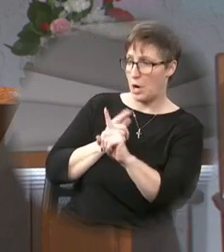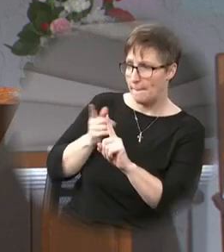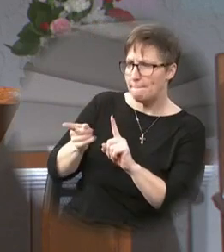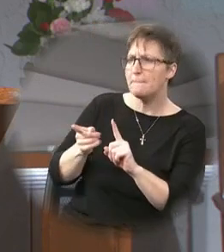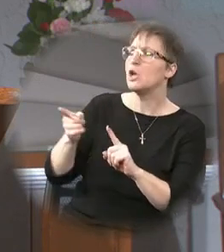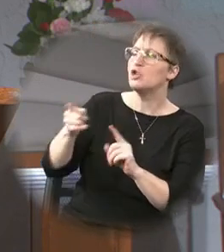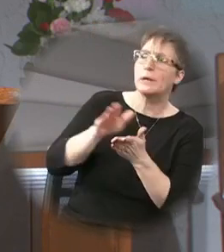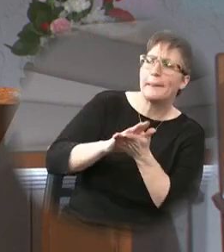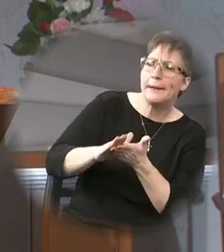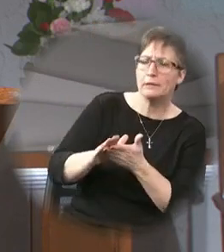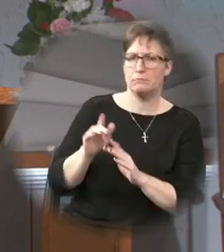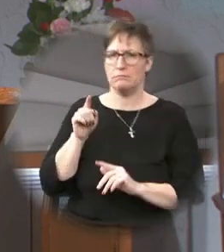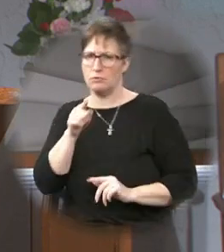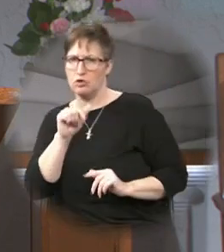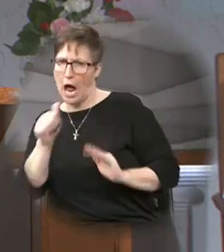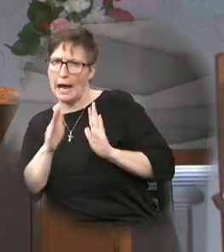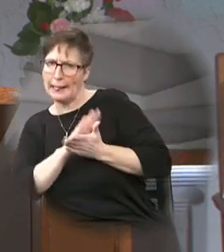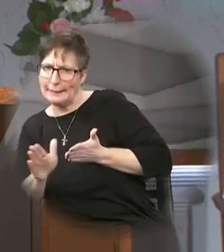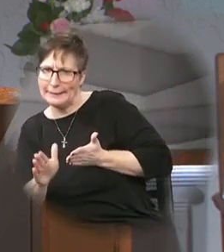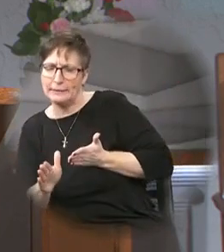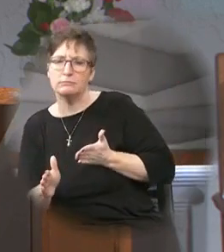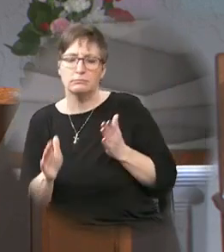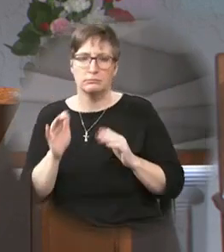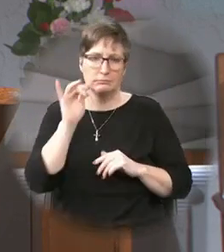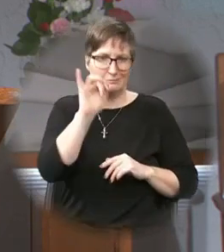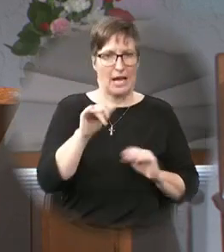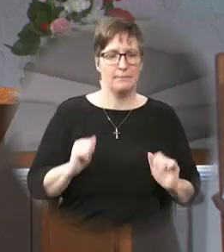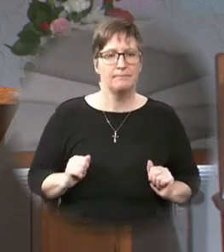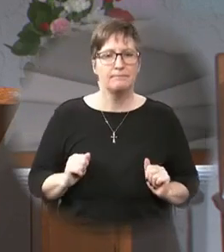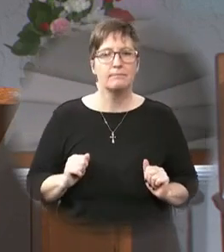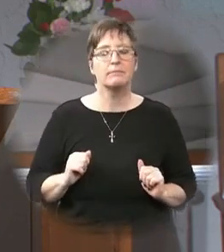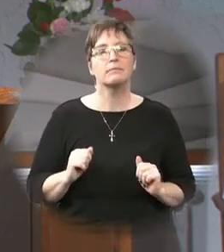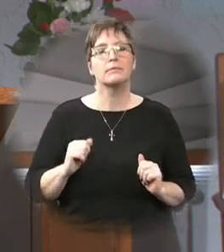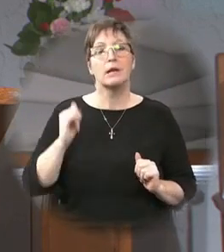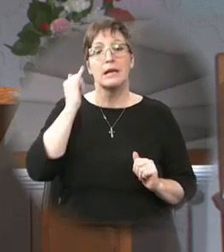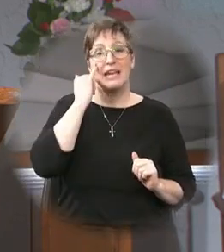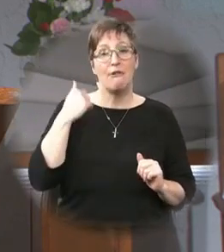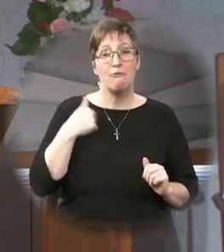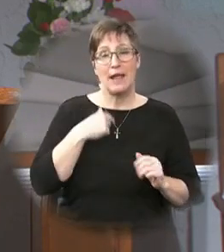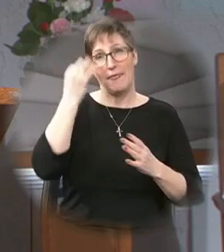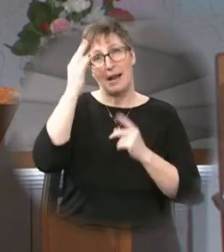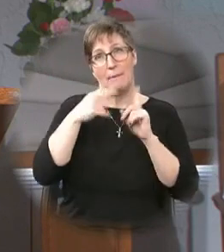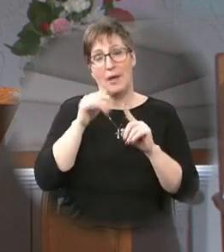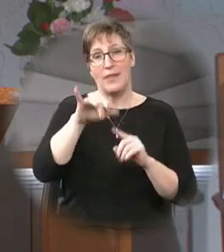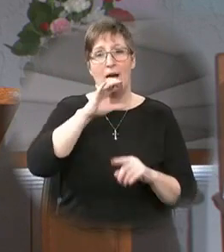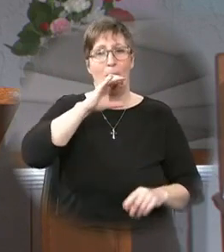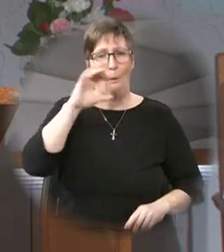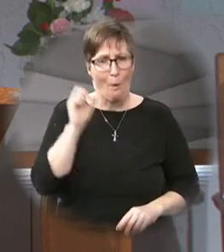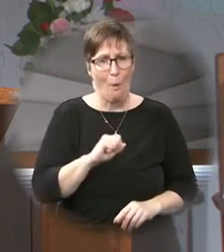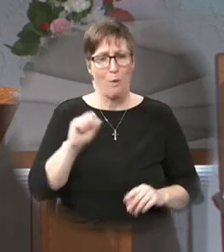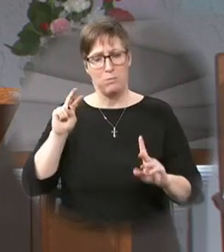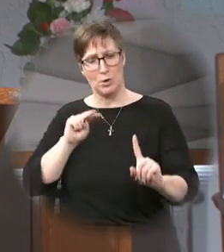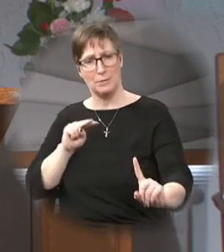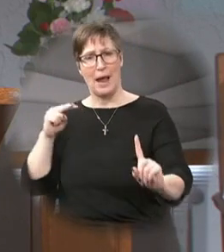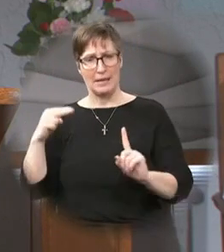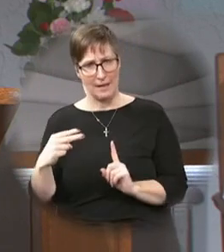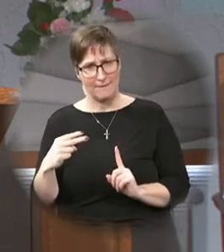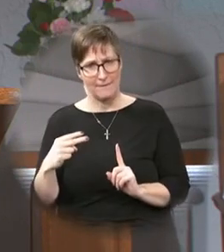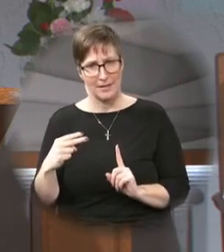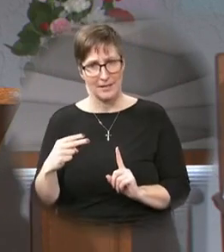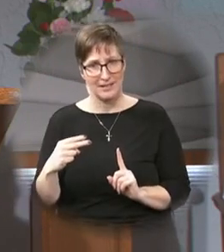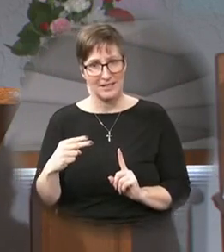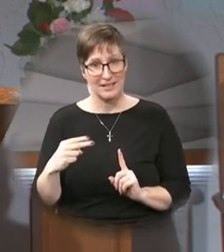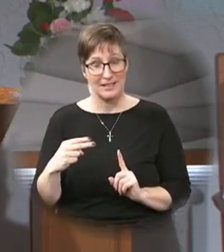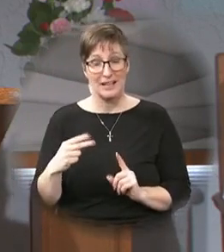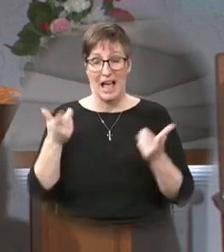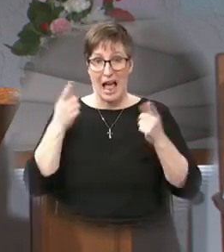or unclean. Unless we consider ourselves too far removed from that ancient perspective, in the